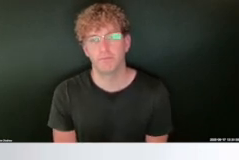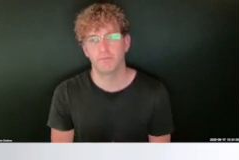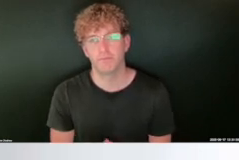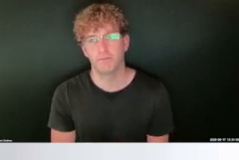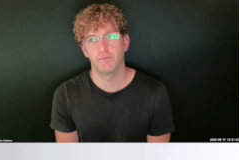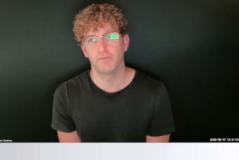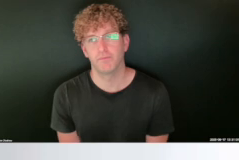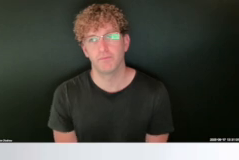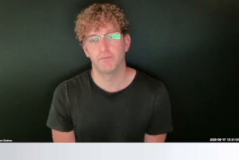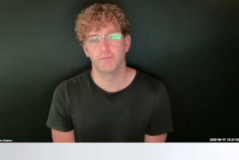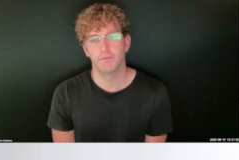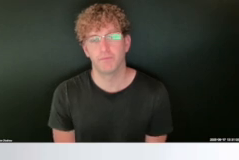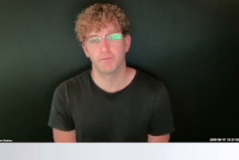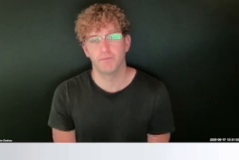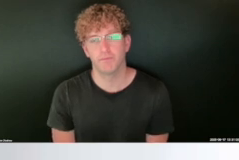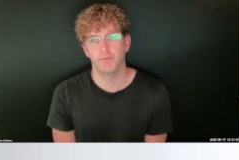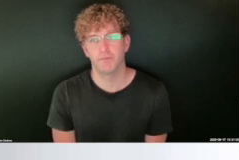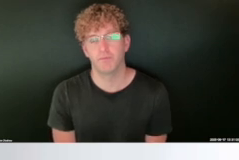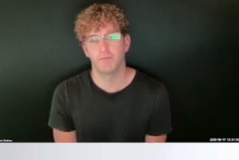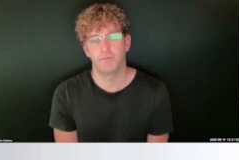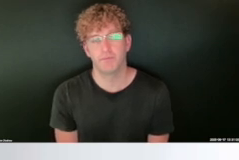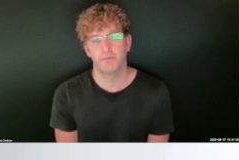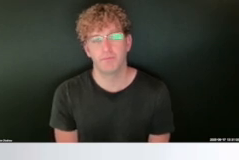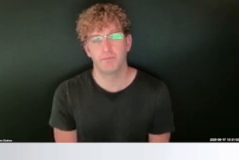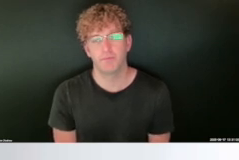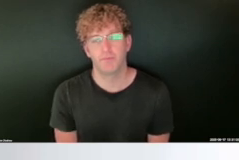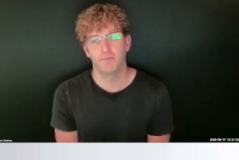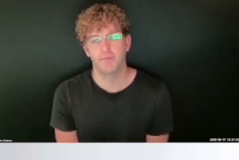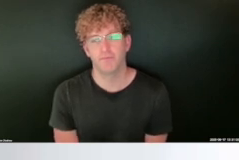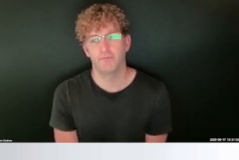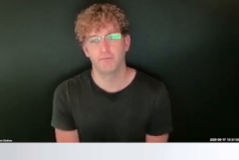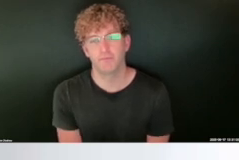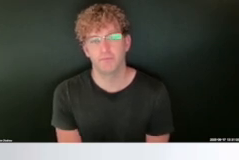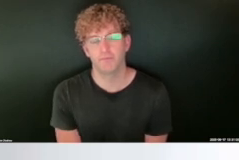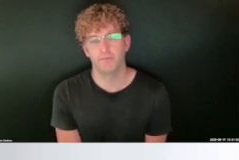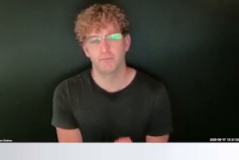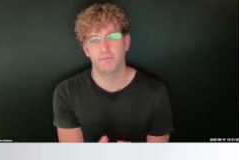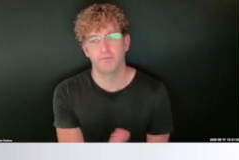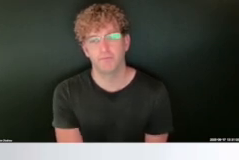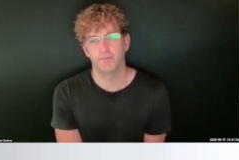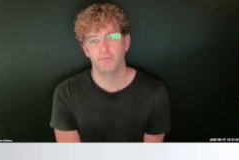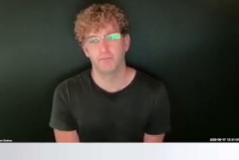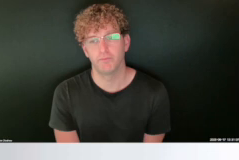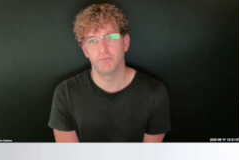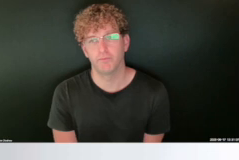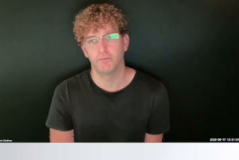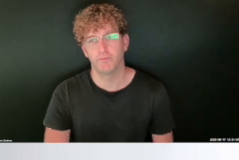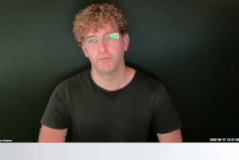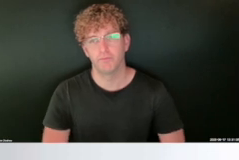and $7.1 million allocated to the Bay Area Air Quality Management District.